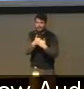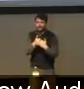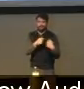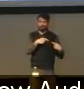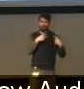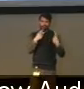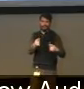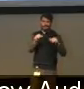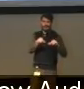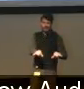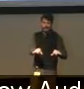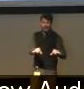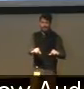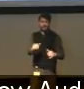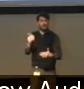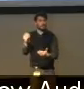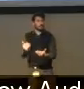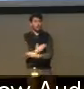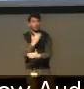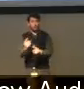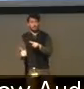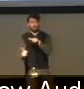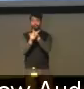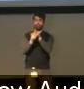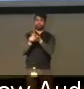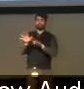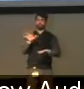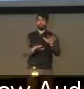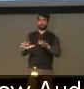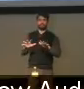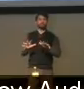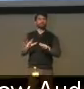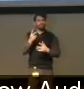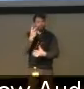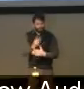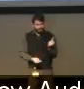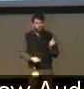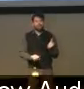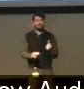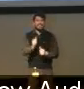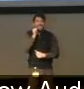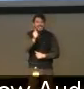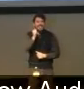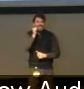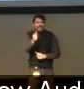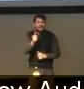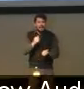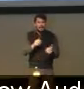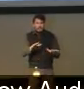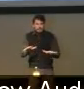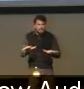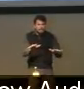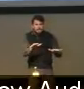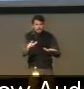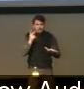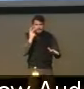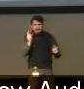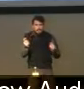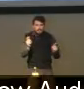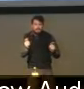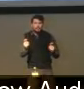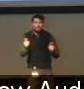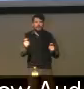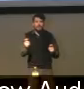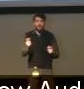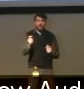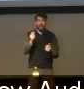and undoubtedly some that are unknown until they present. We're still operating on a day-to-day basis, but we use the information and data we